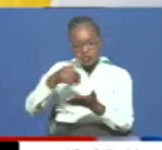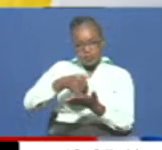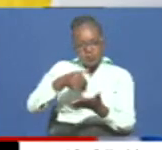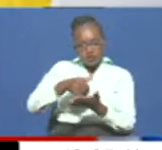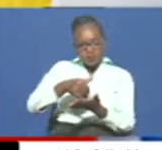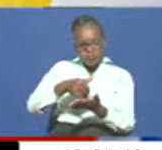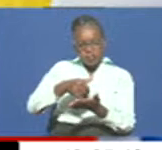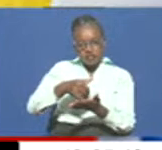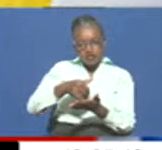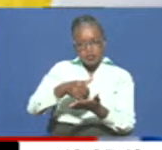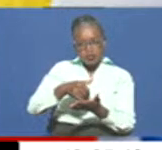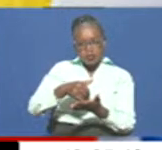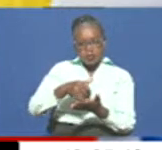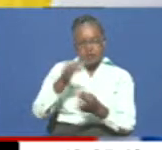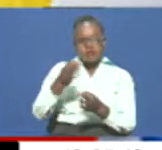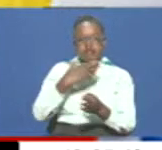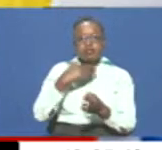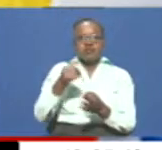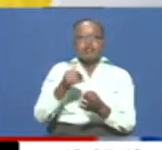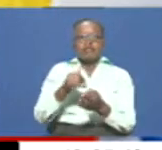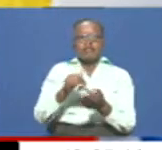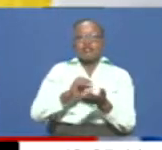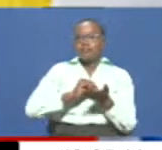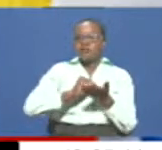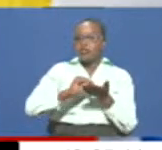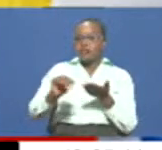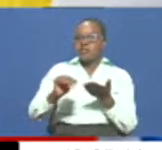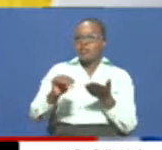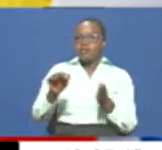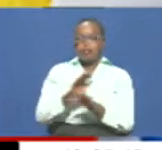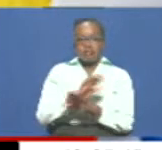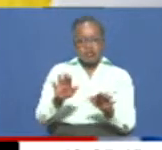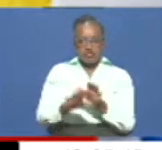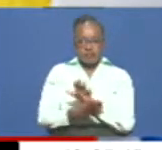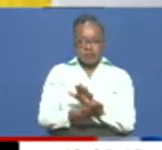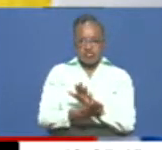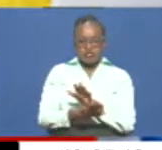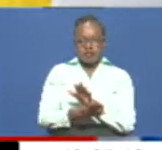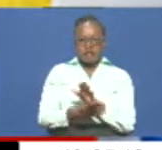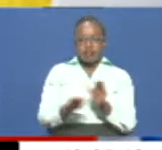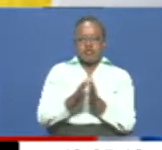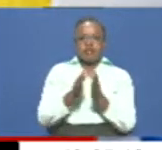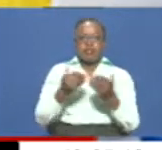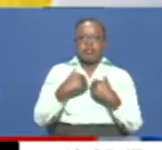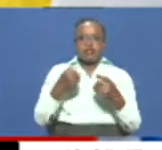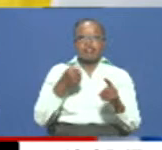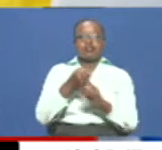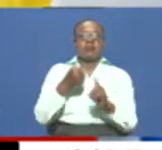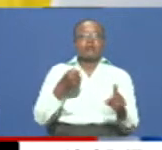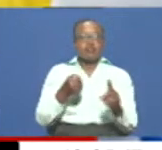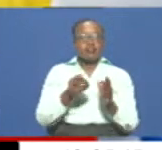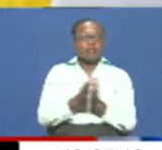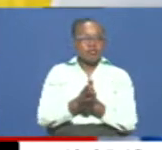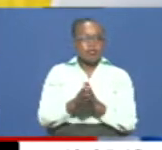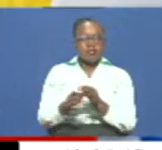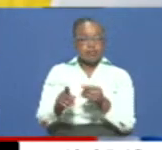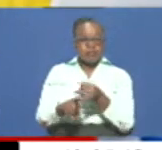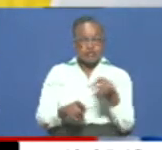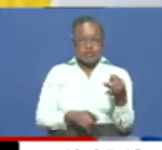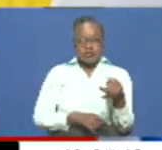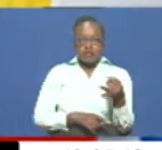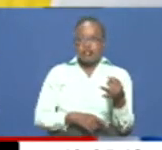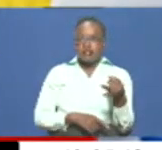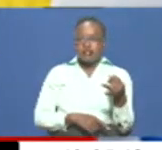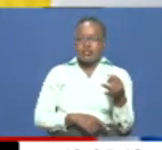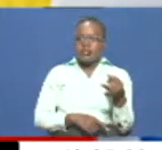want to have a meaningful impact about this. Another issue that maybe I wanted to